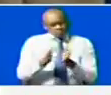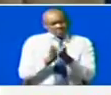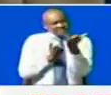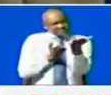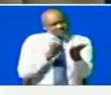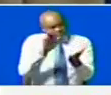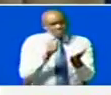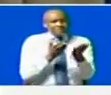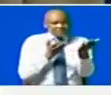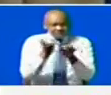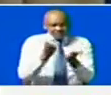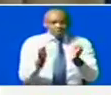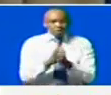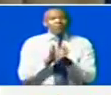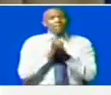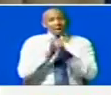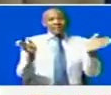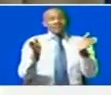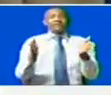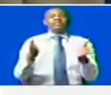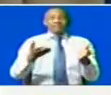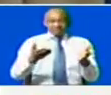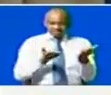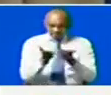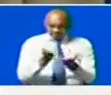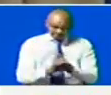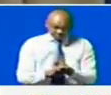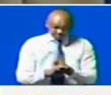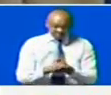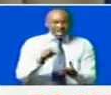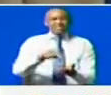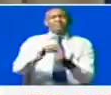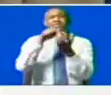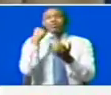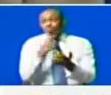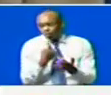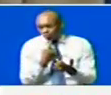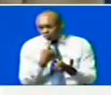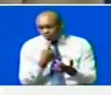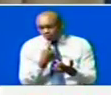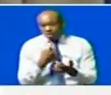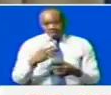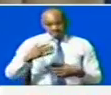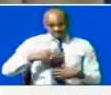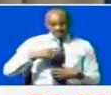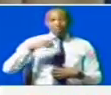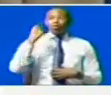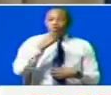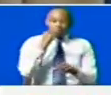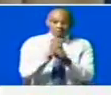service of our public servants, especially those in the